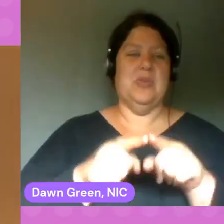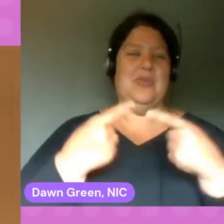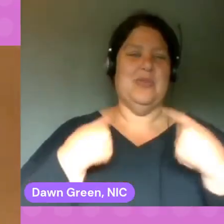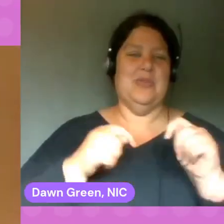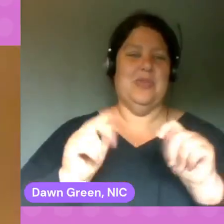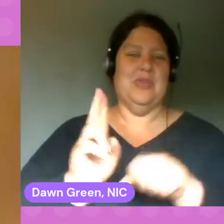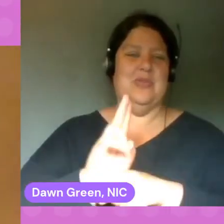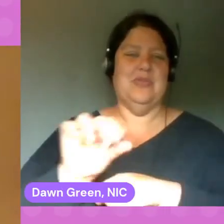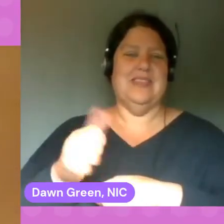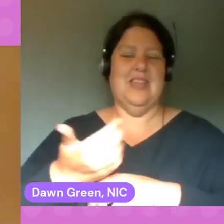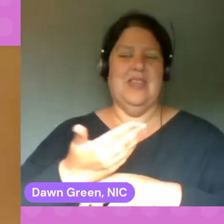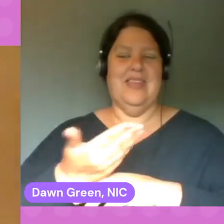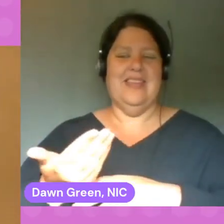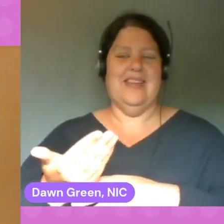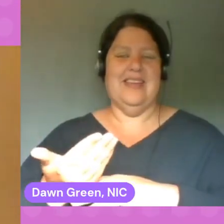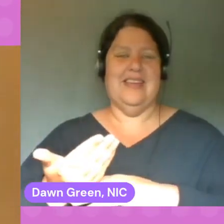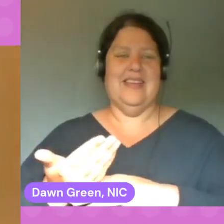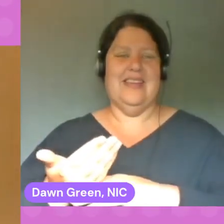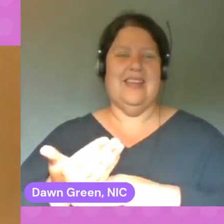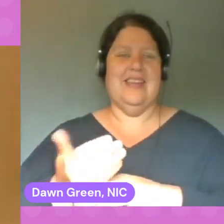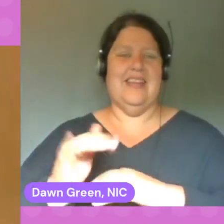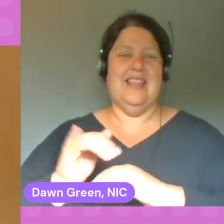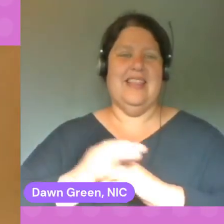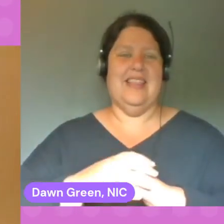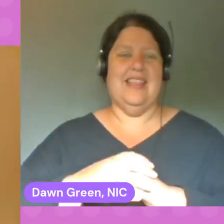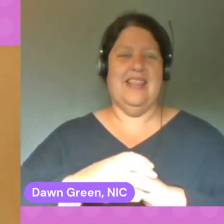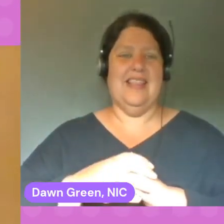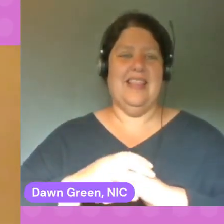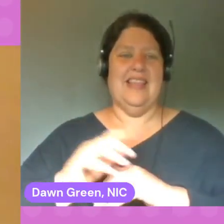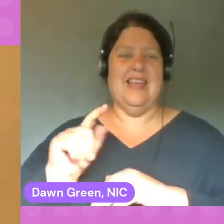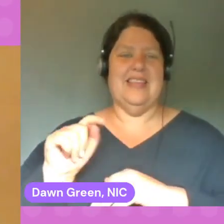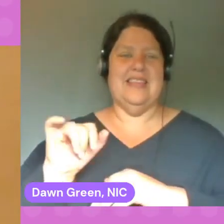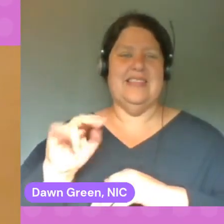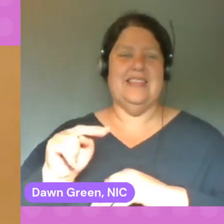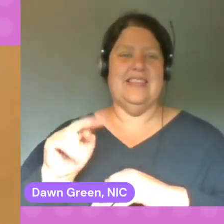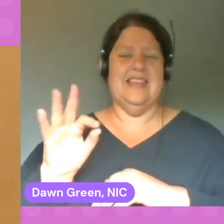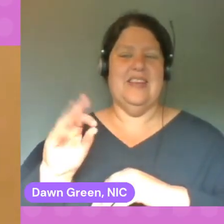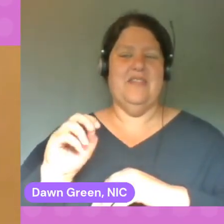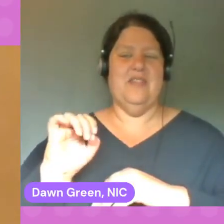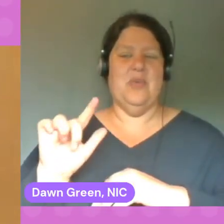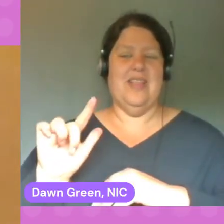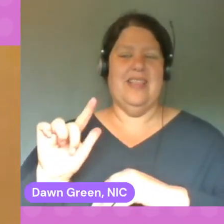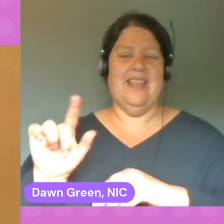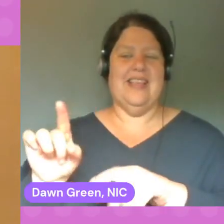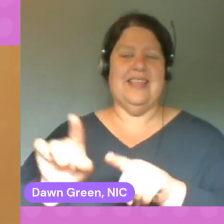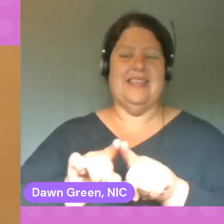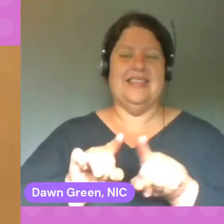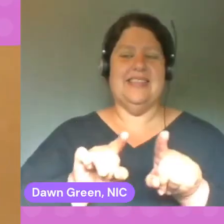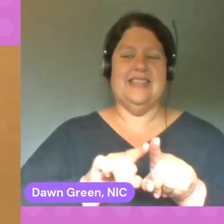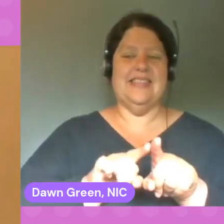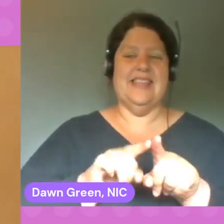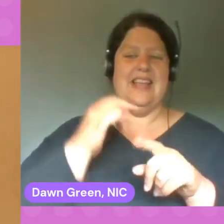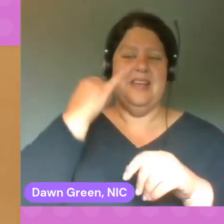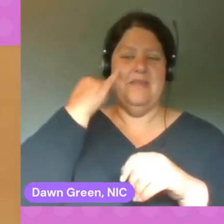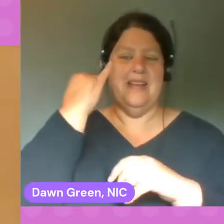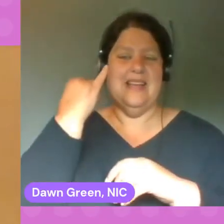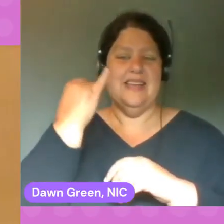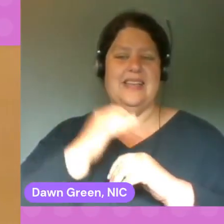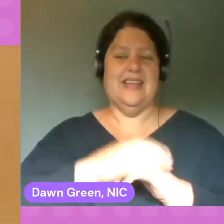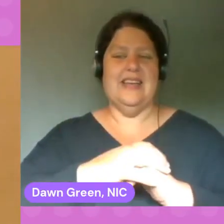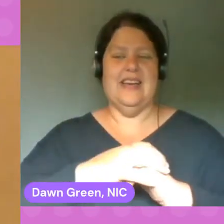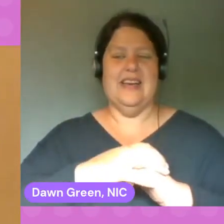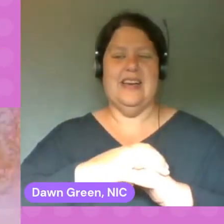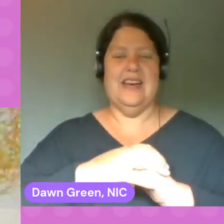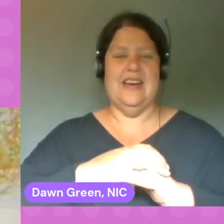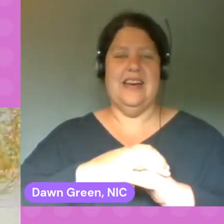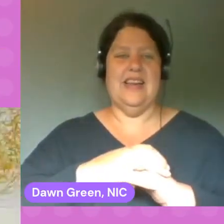some other materials like tin foil. Same idea. In the inside of the tin foil tube, I